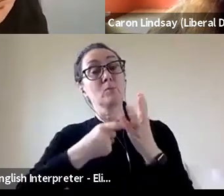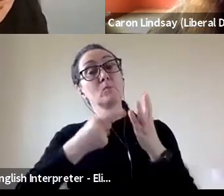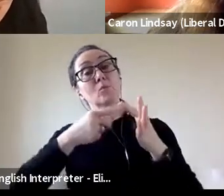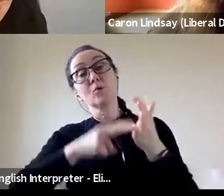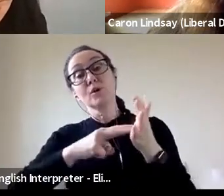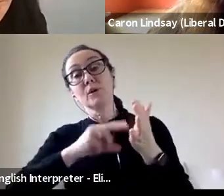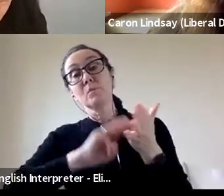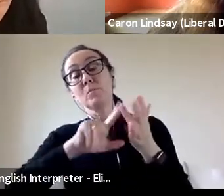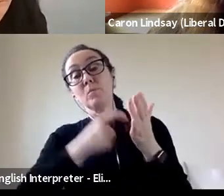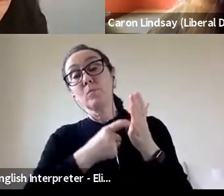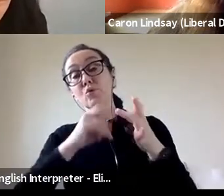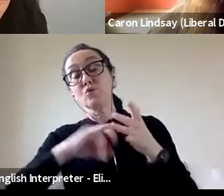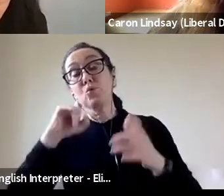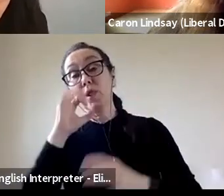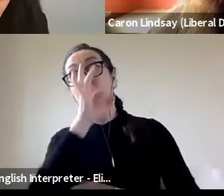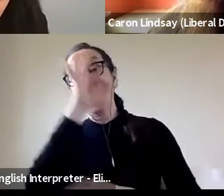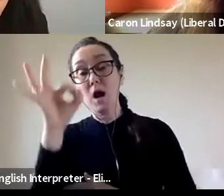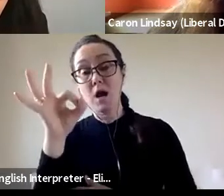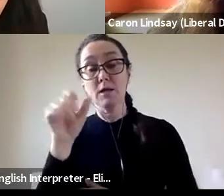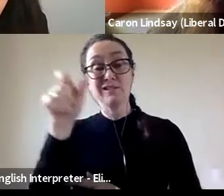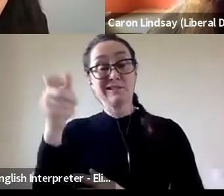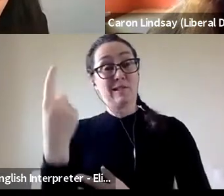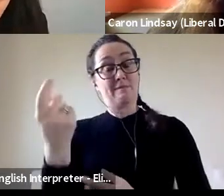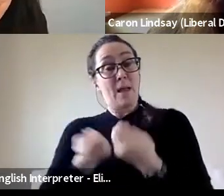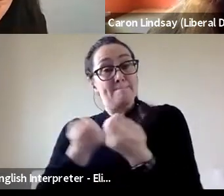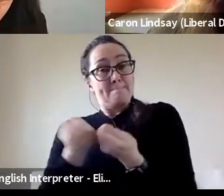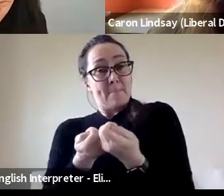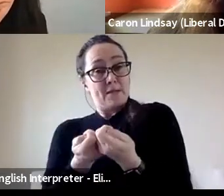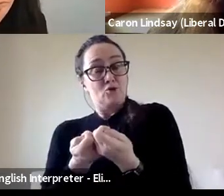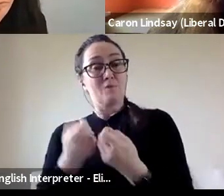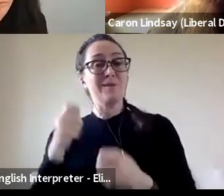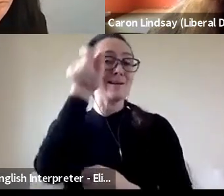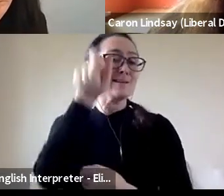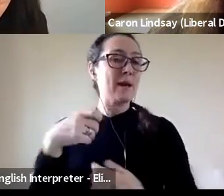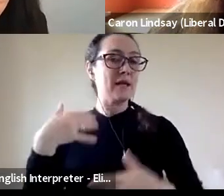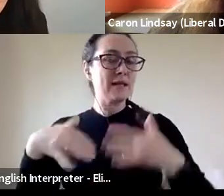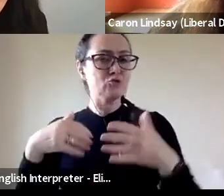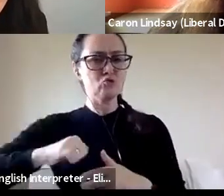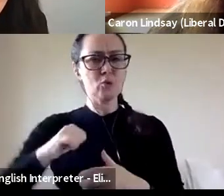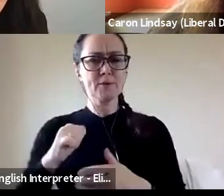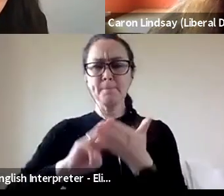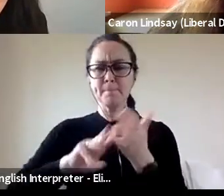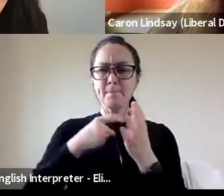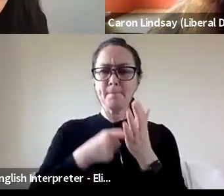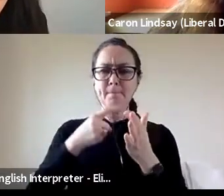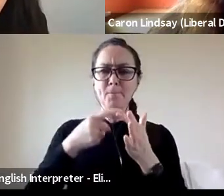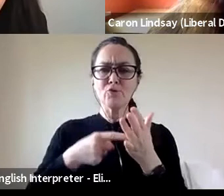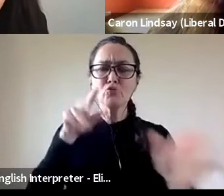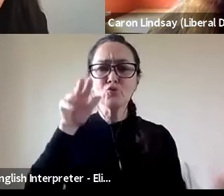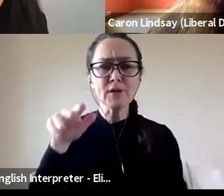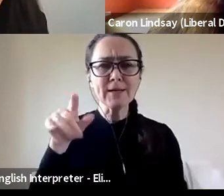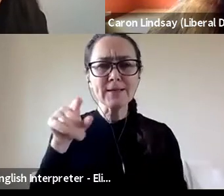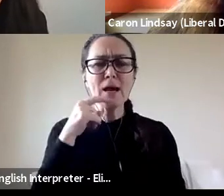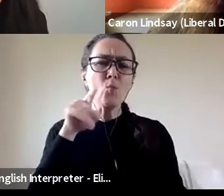who's the manager of Spinal Injuries Scotland. Maureen, I don't know if you are there to pick